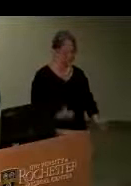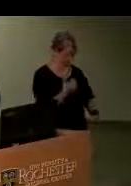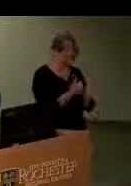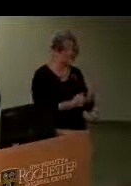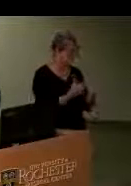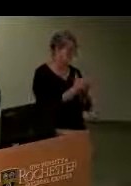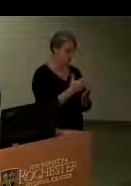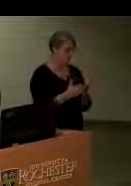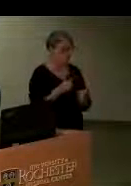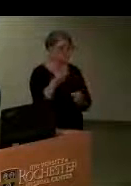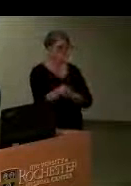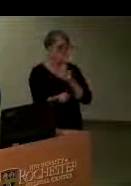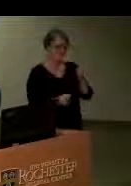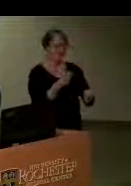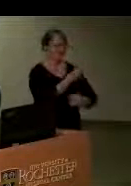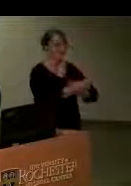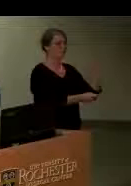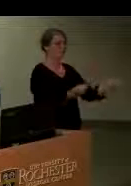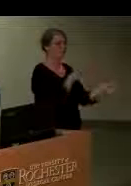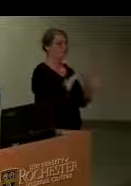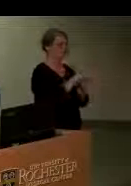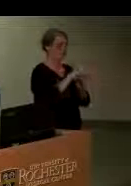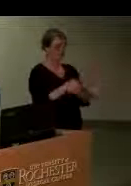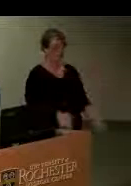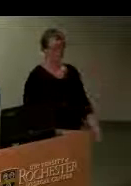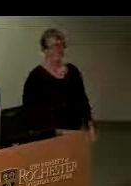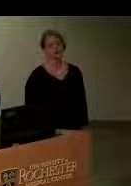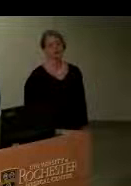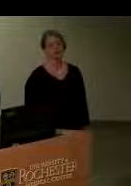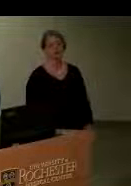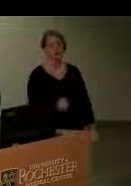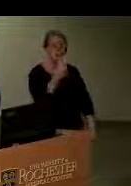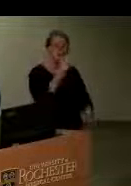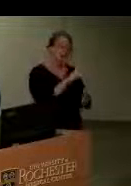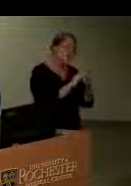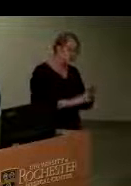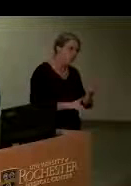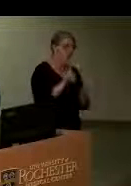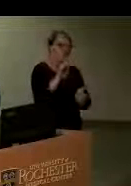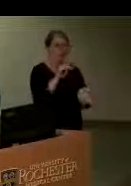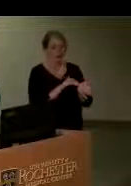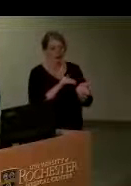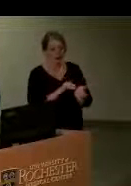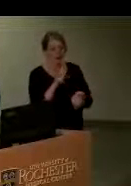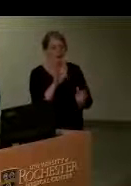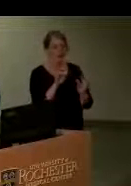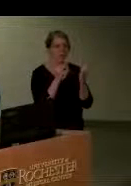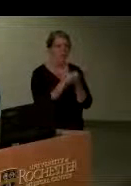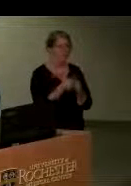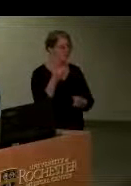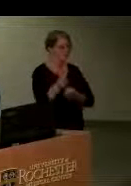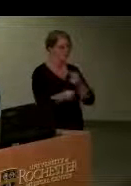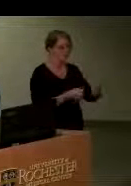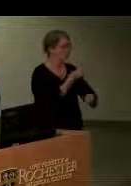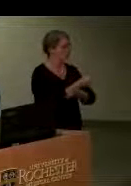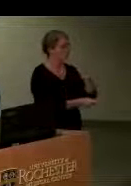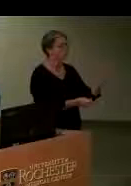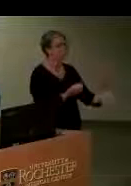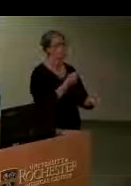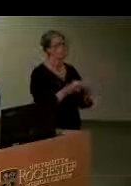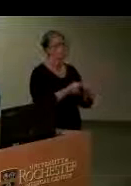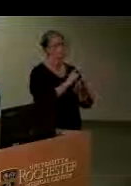they have a different specialist that they go with. One student, one doctor, one office, once a week for a half a